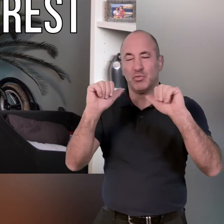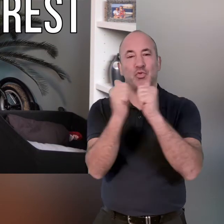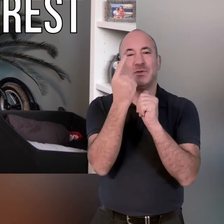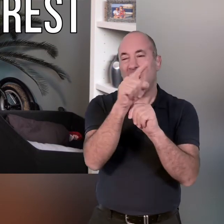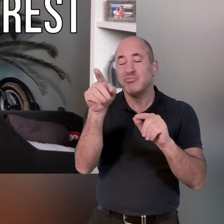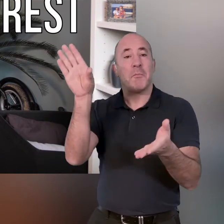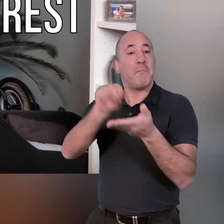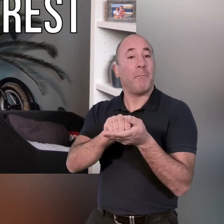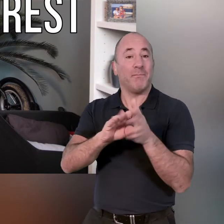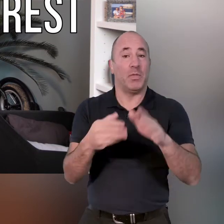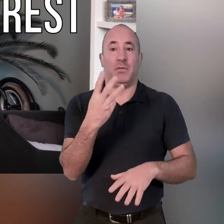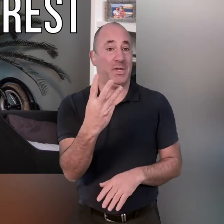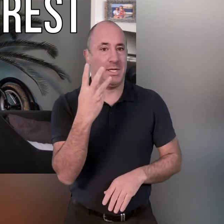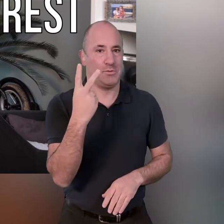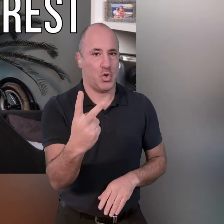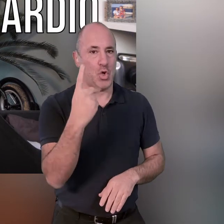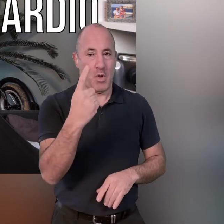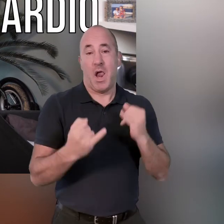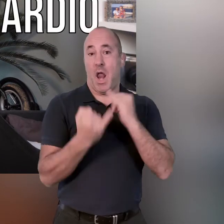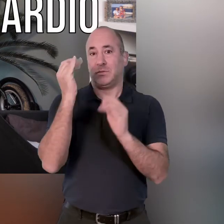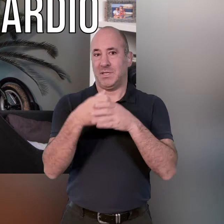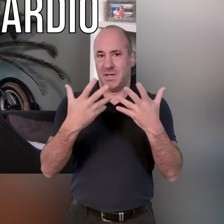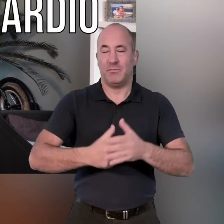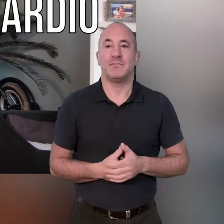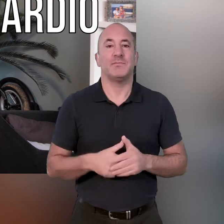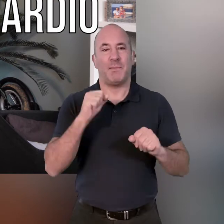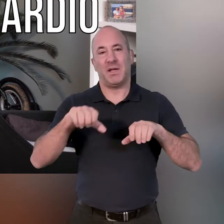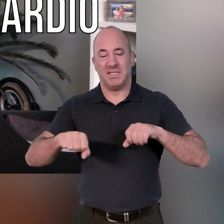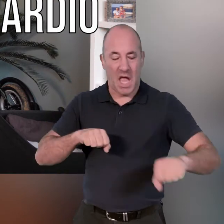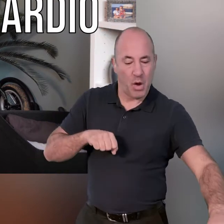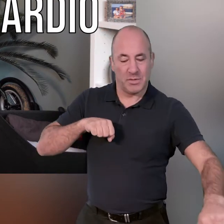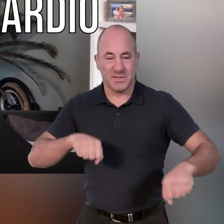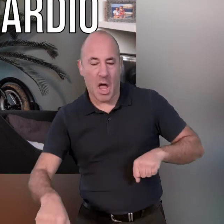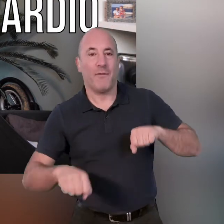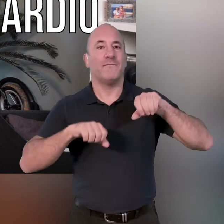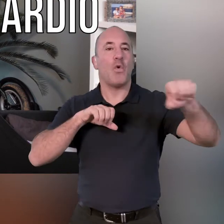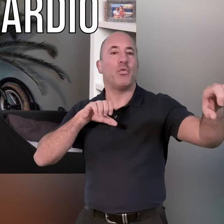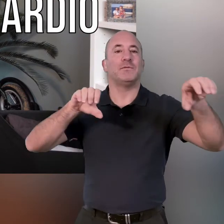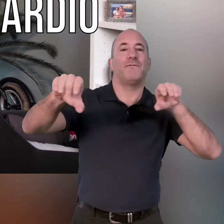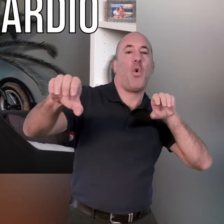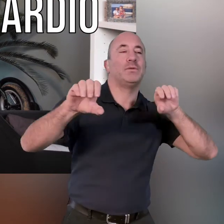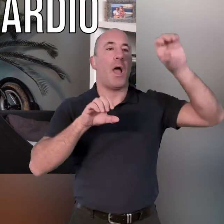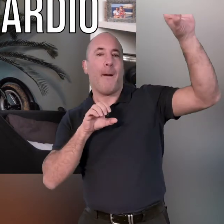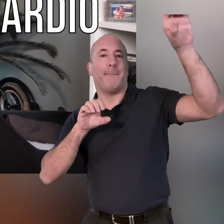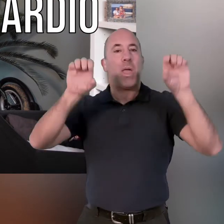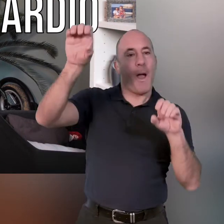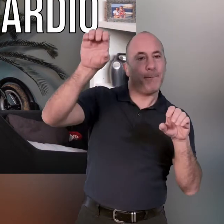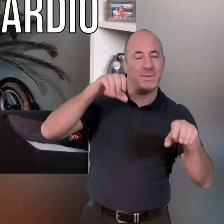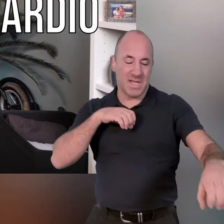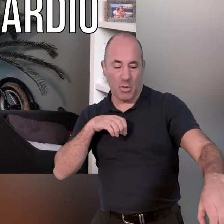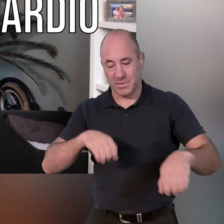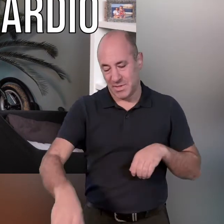In 3, 2, 1, last set now. Down, down, forwards, forwards, up, up, down,